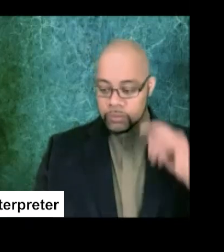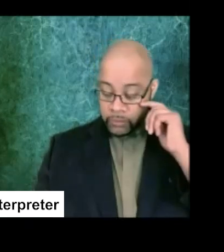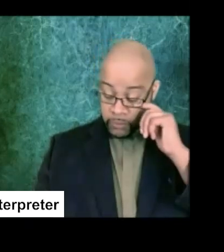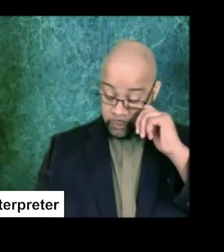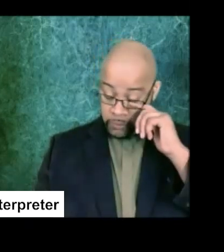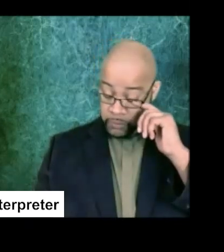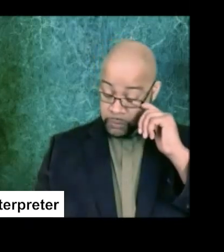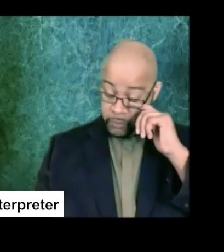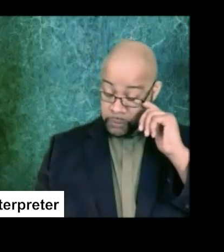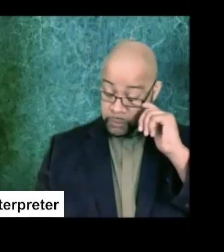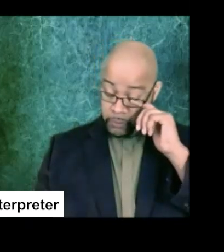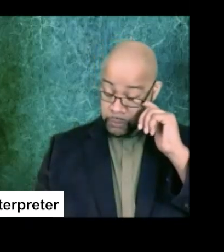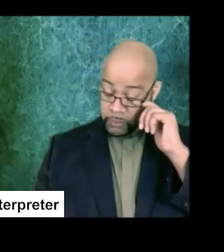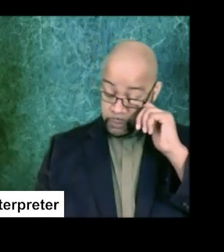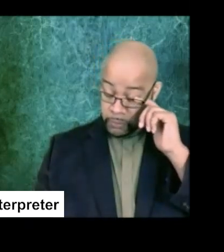and